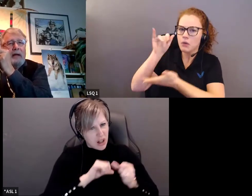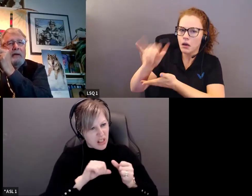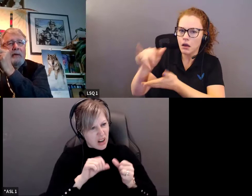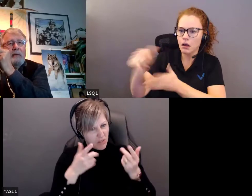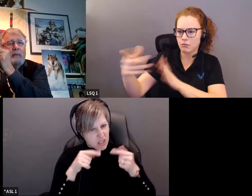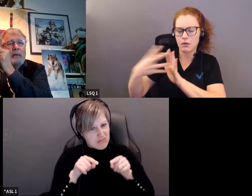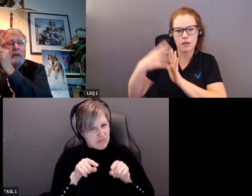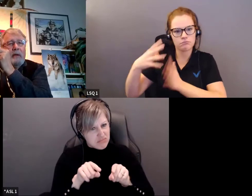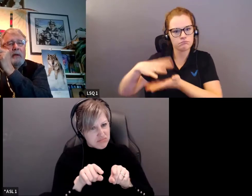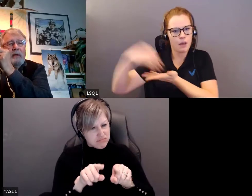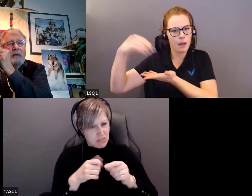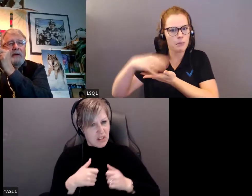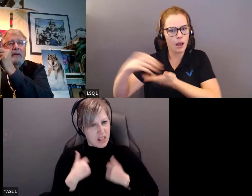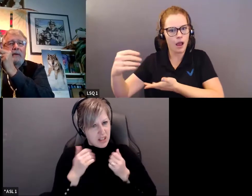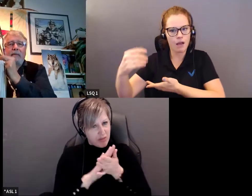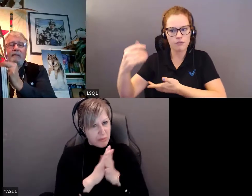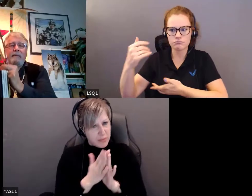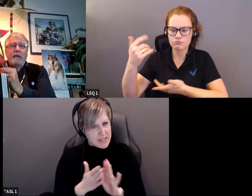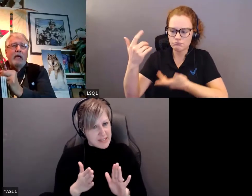this land.